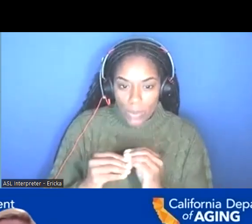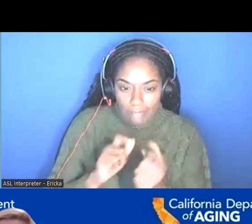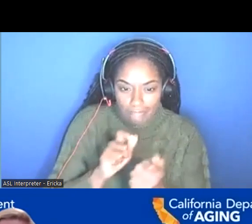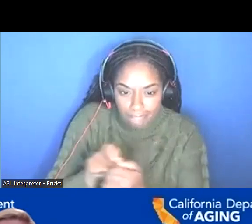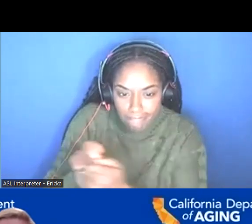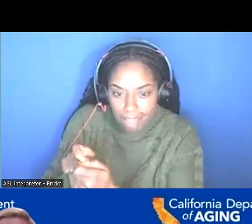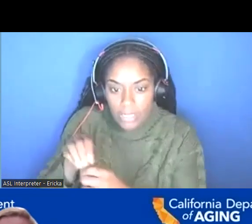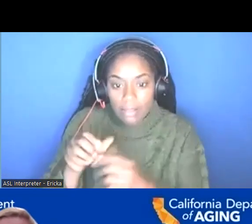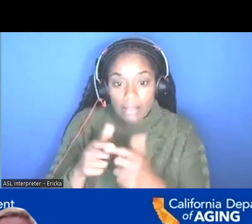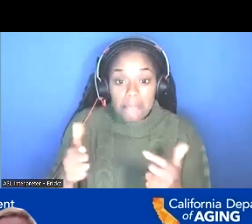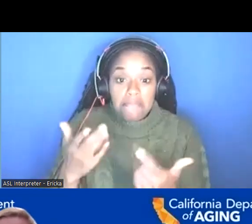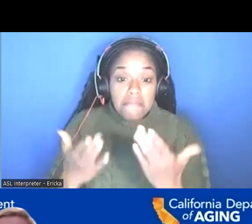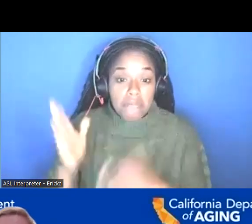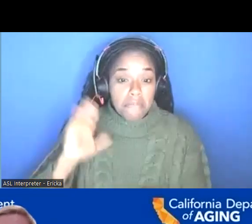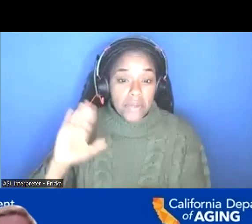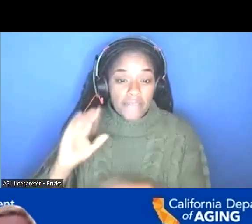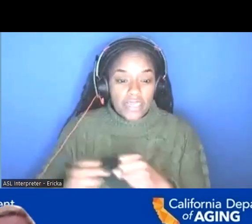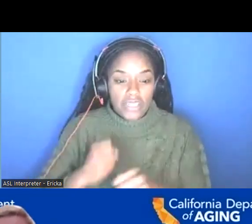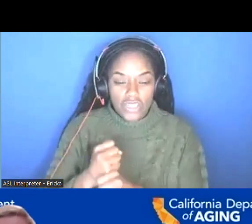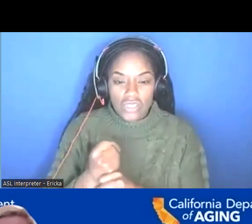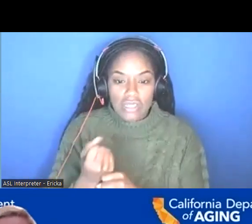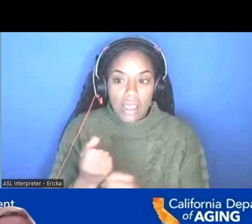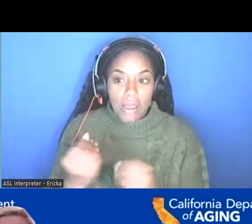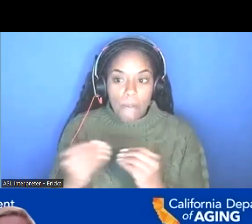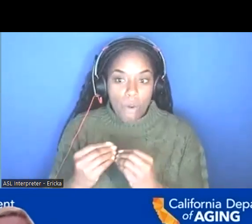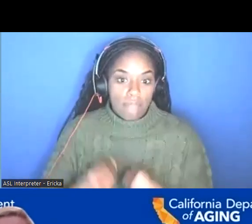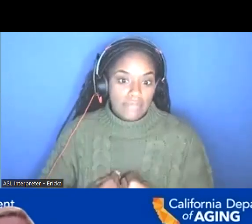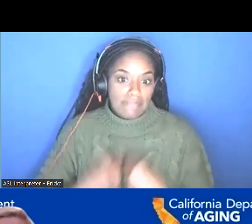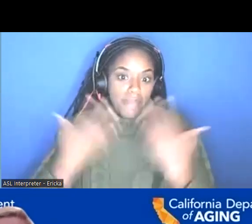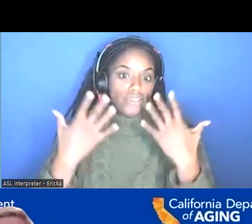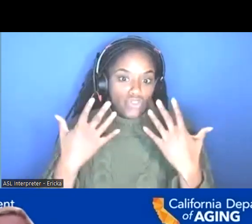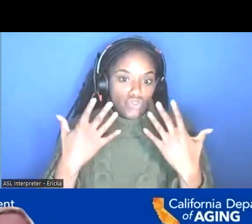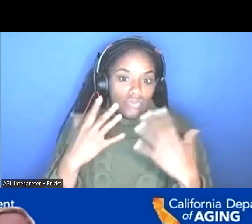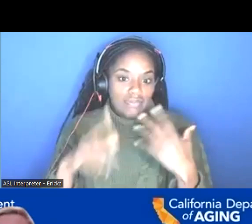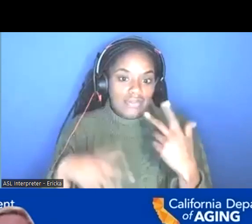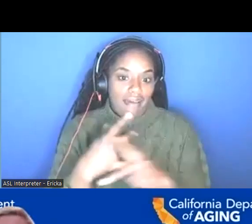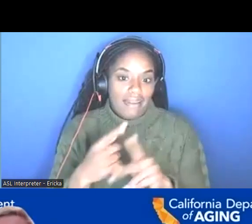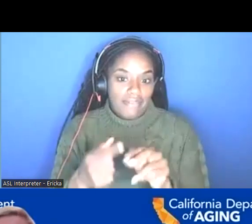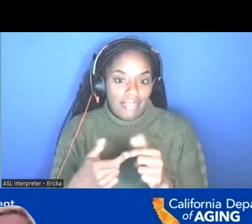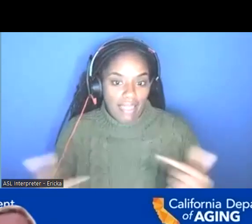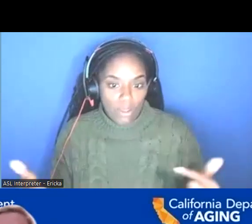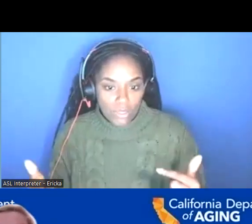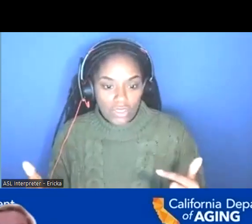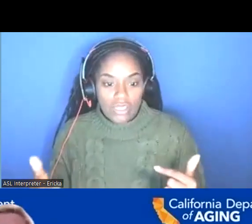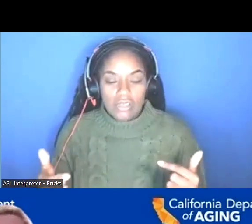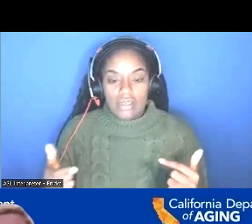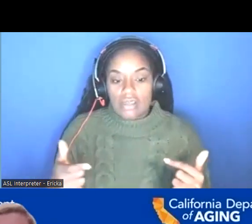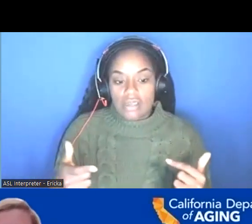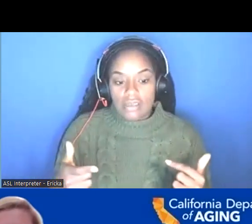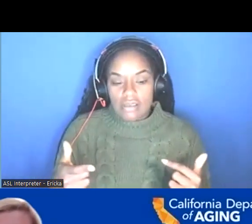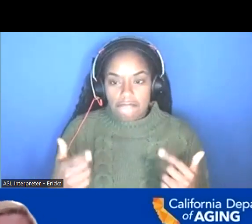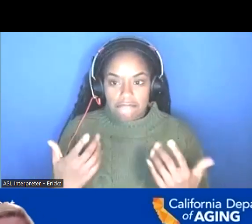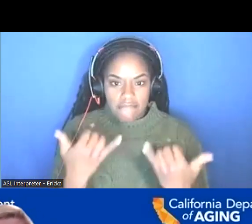the prior year that were more aspirational. And parts of it moved into a more